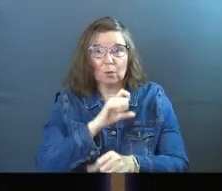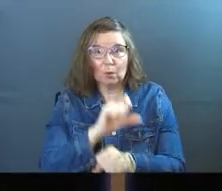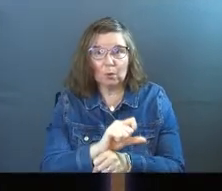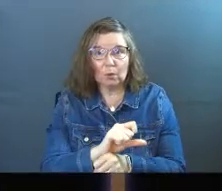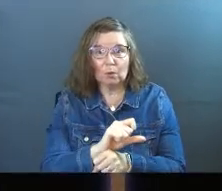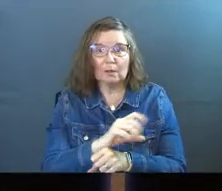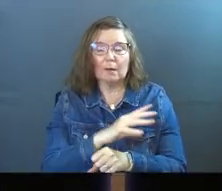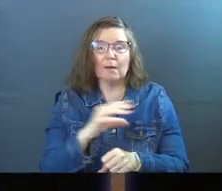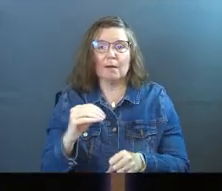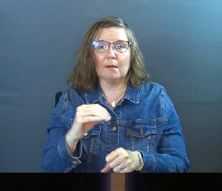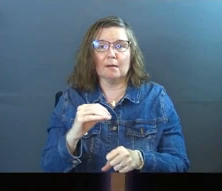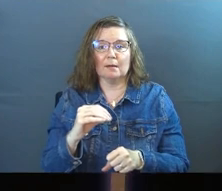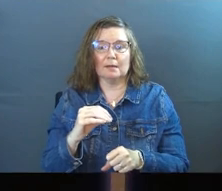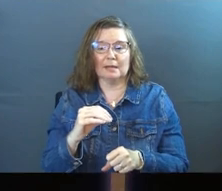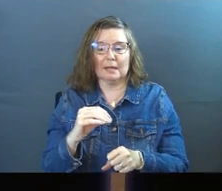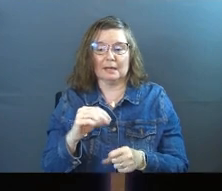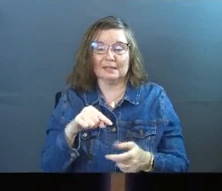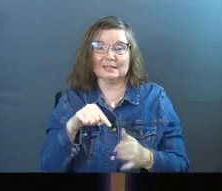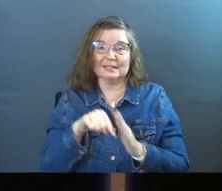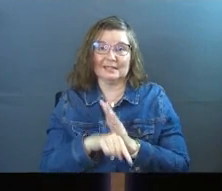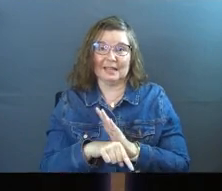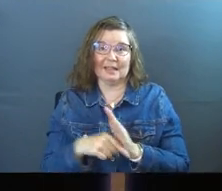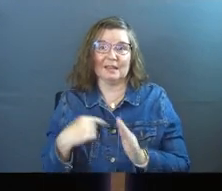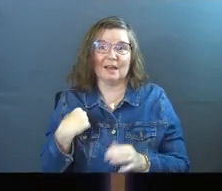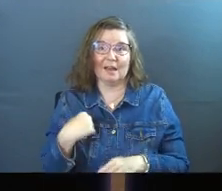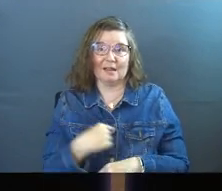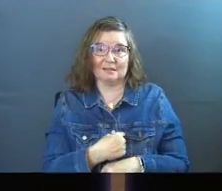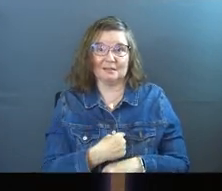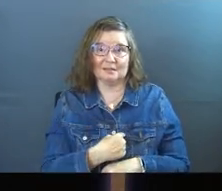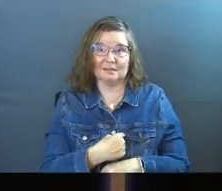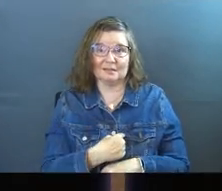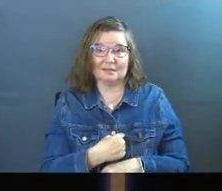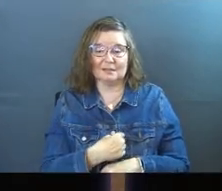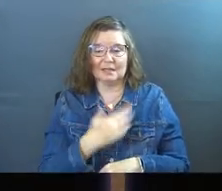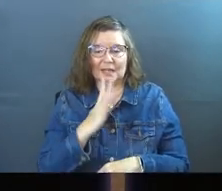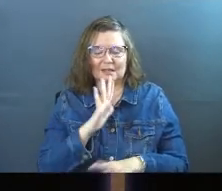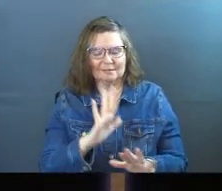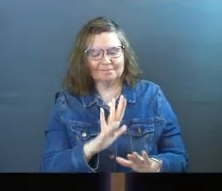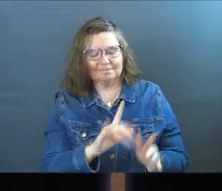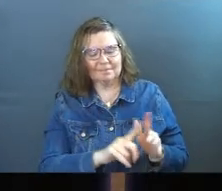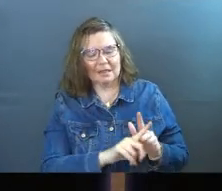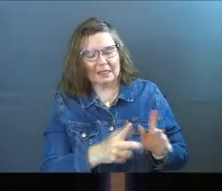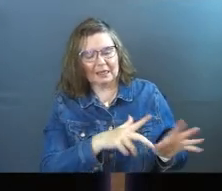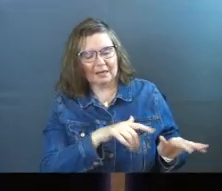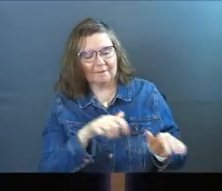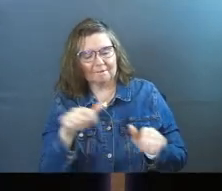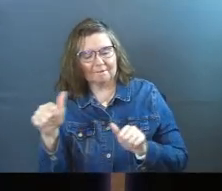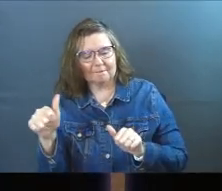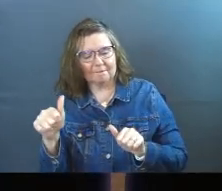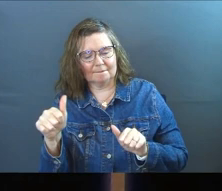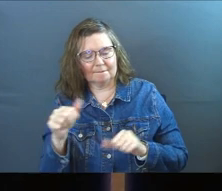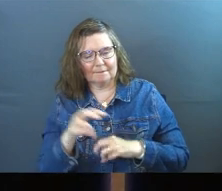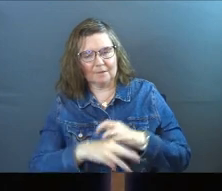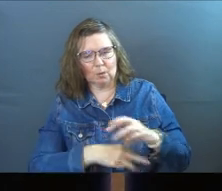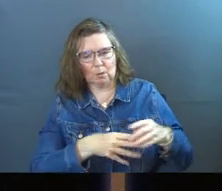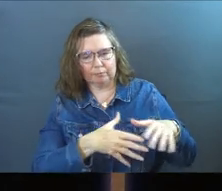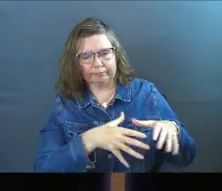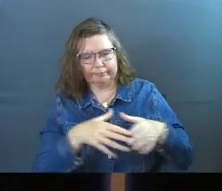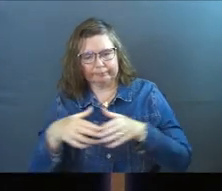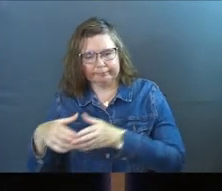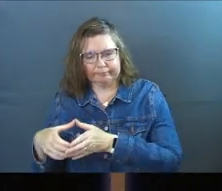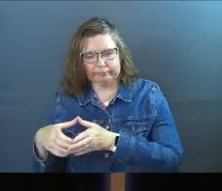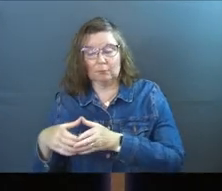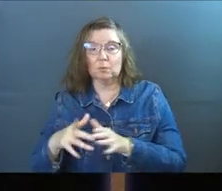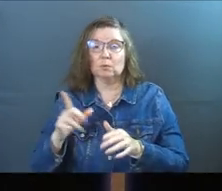works and it's killing us. So God says, you got to come out. Okay, so that's